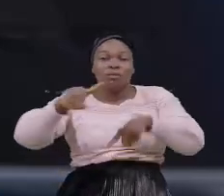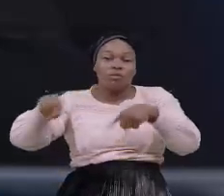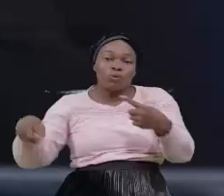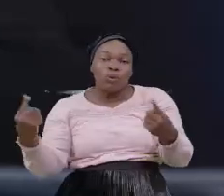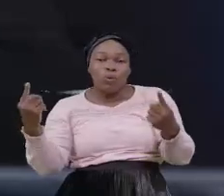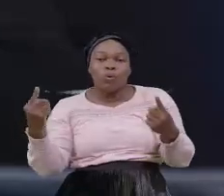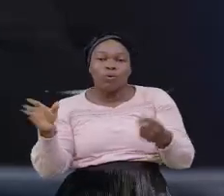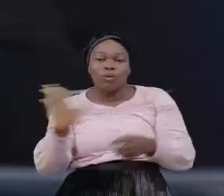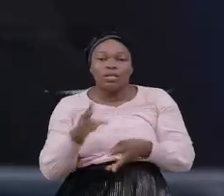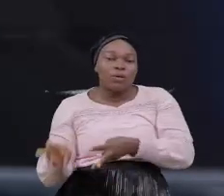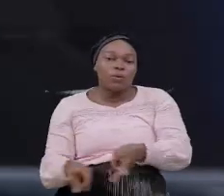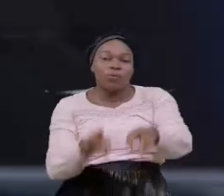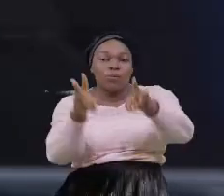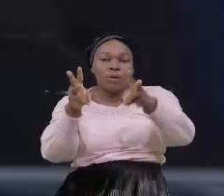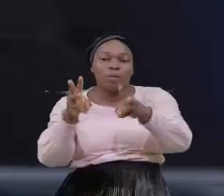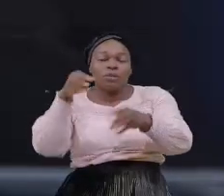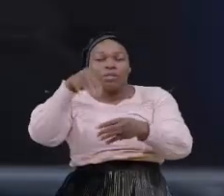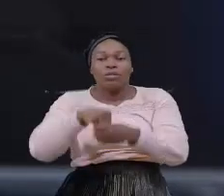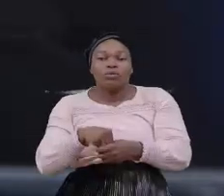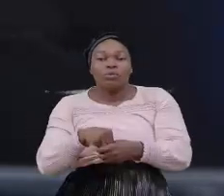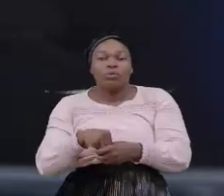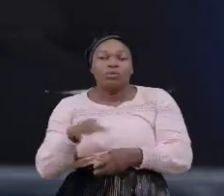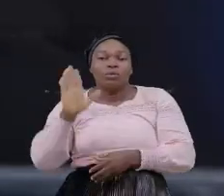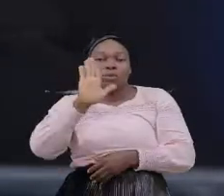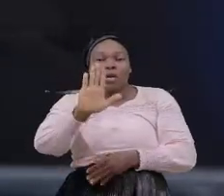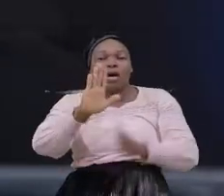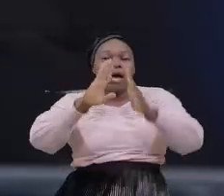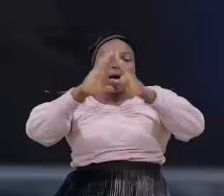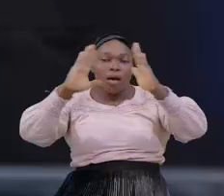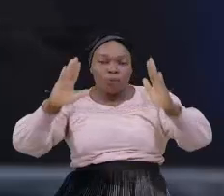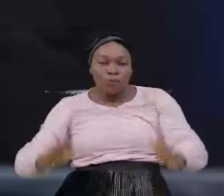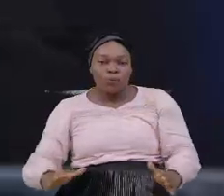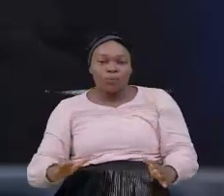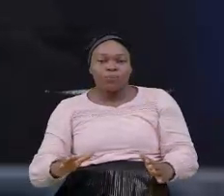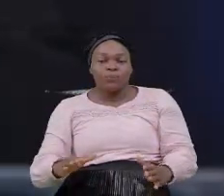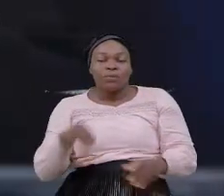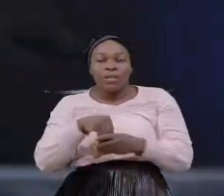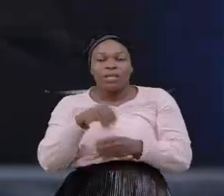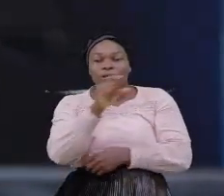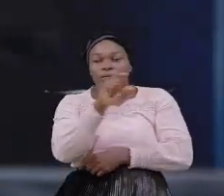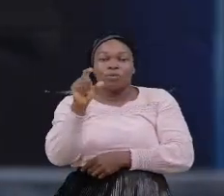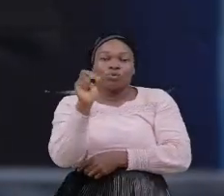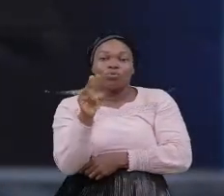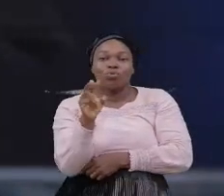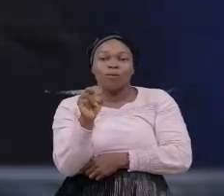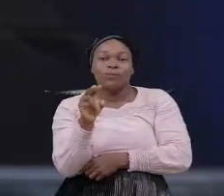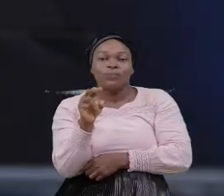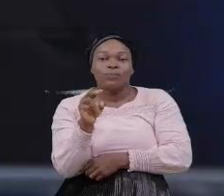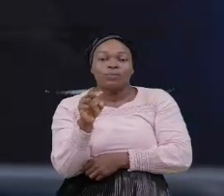go thy way into thine house. Look at verse 12. Verse 12 says,